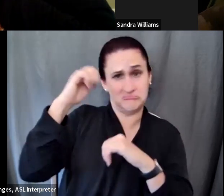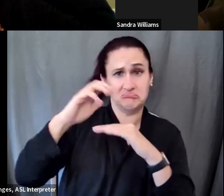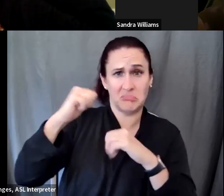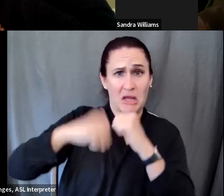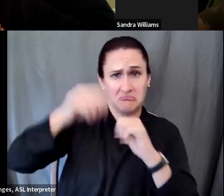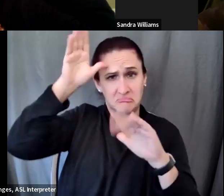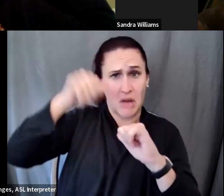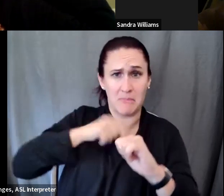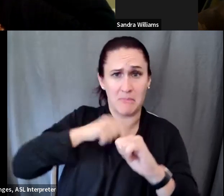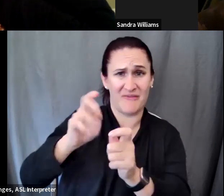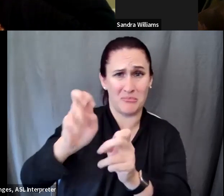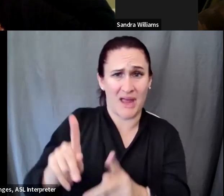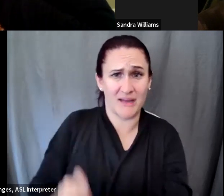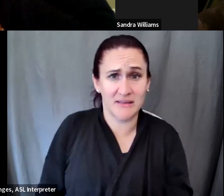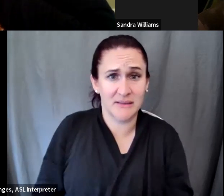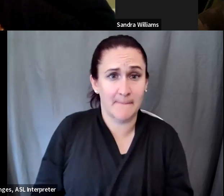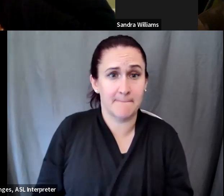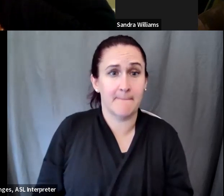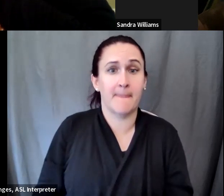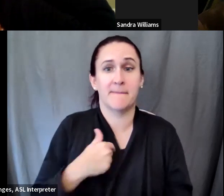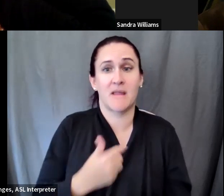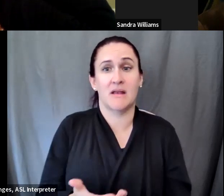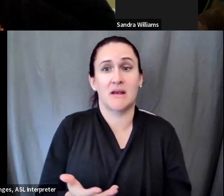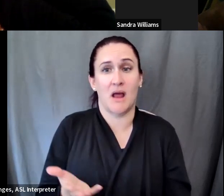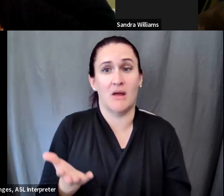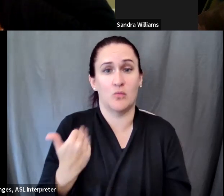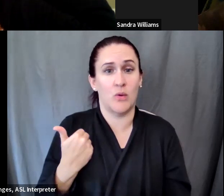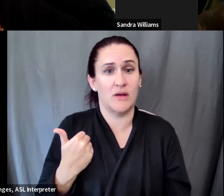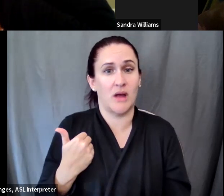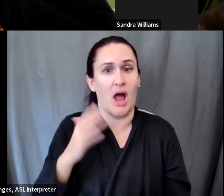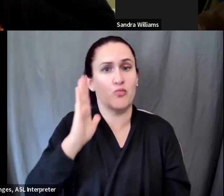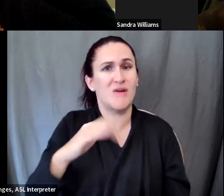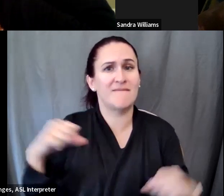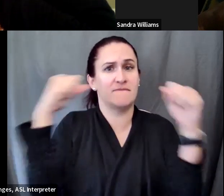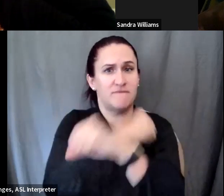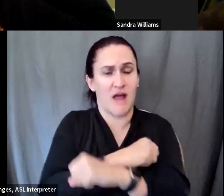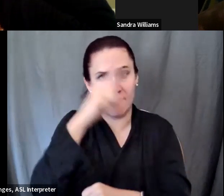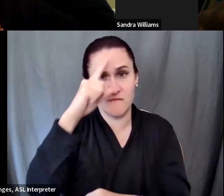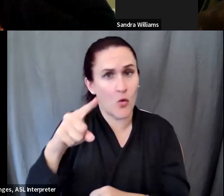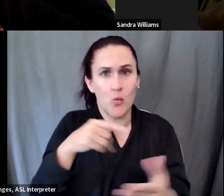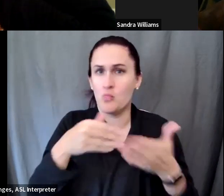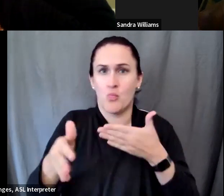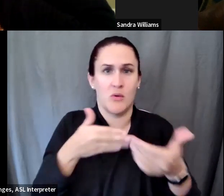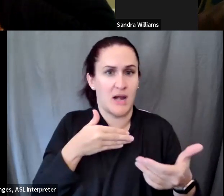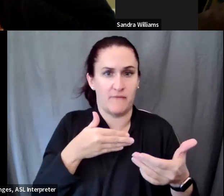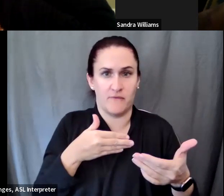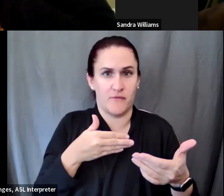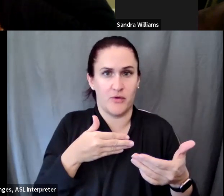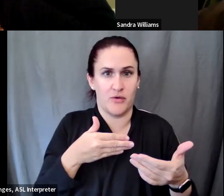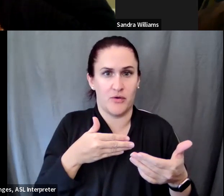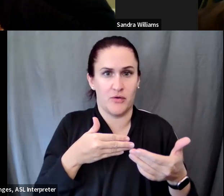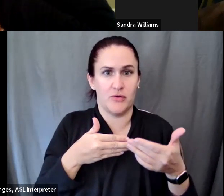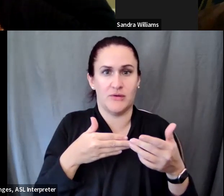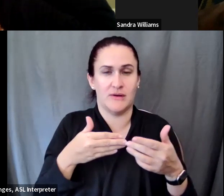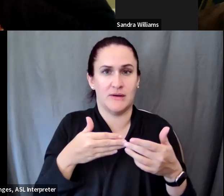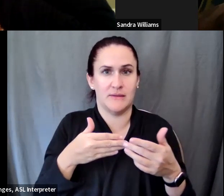back. And I was going to fight for whatever Sandra, here is your he